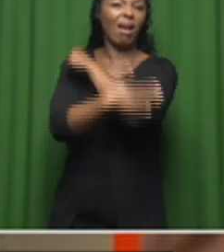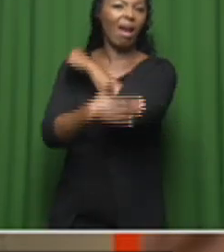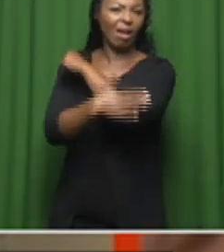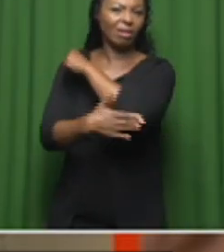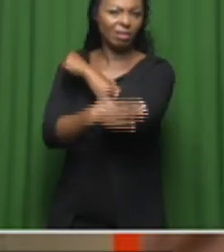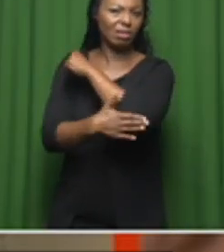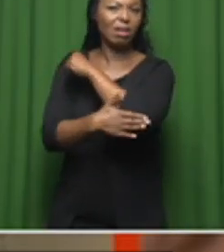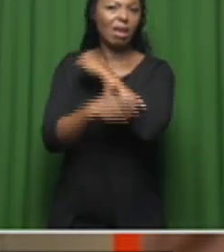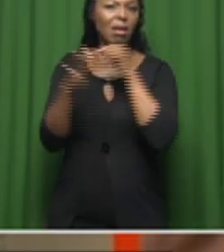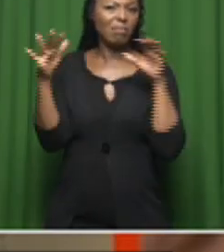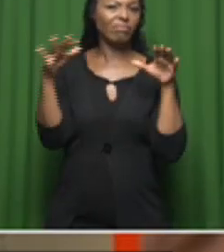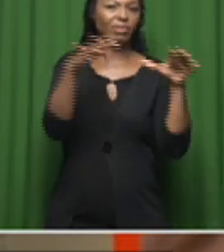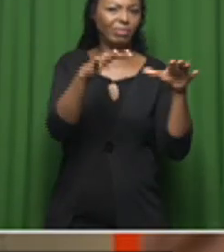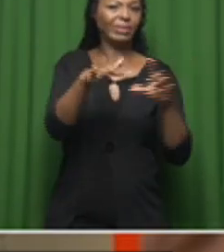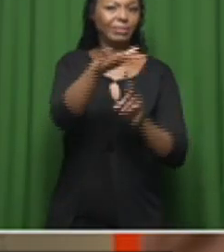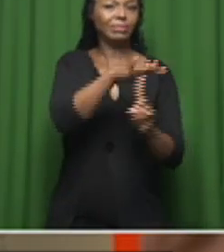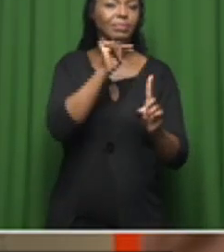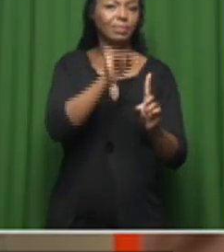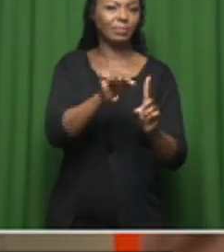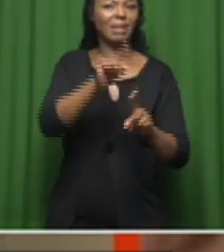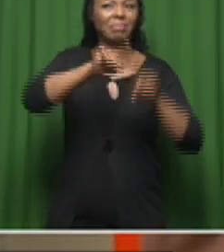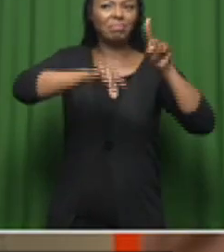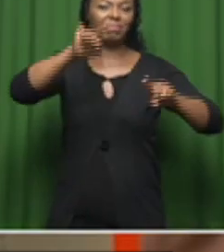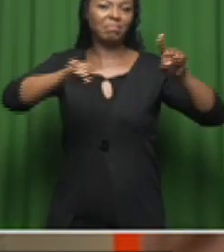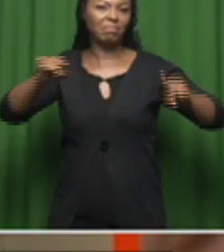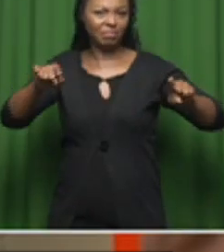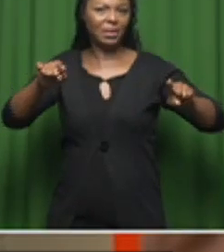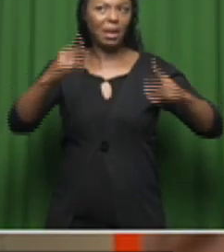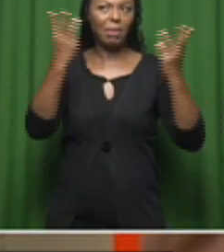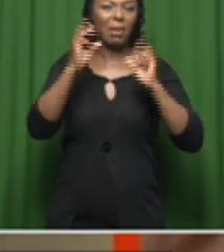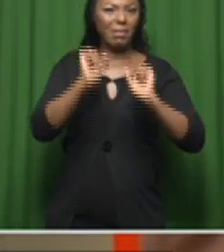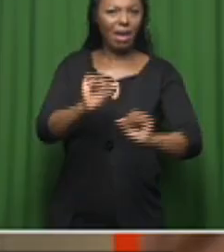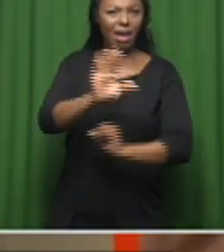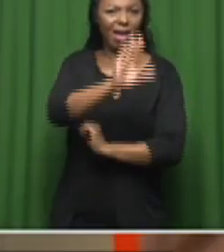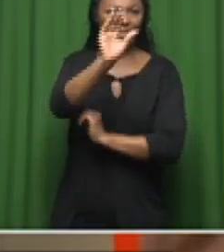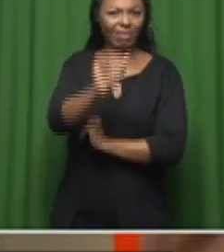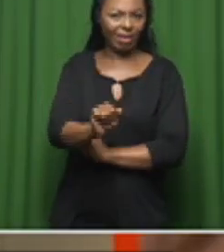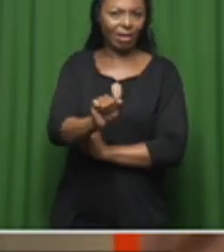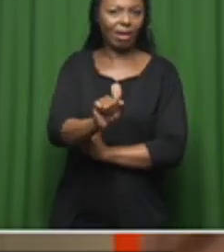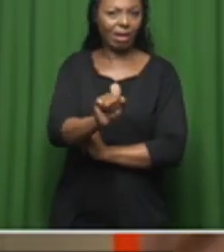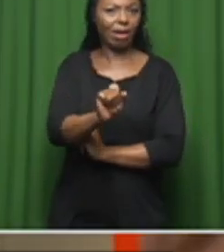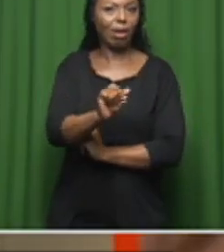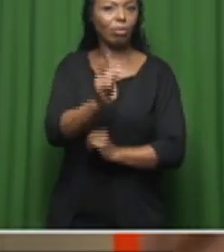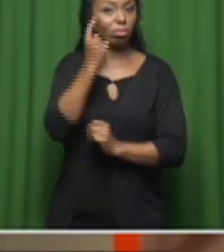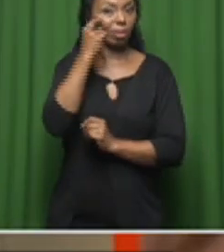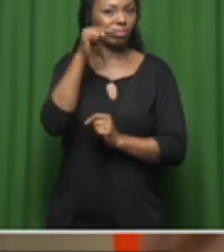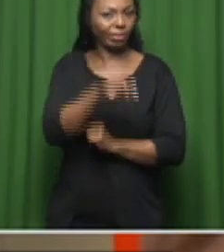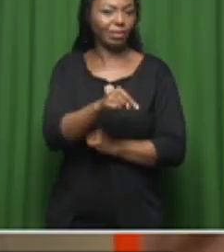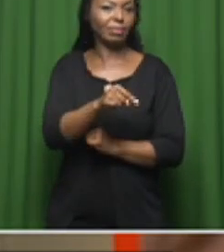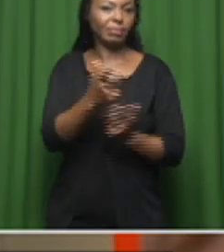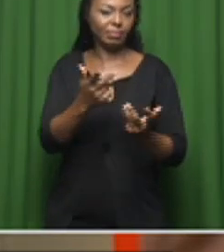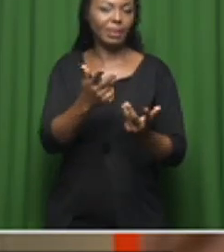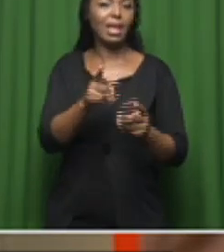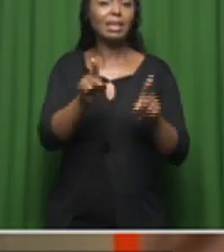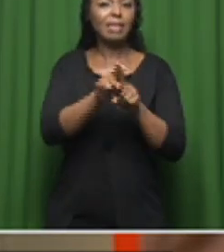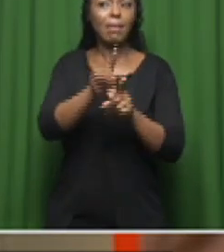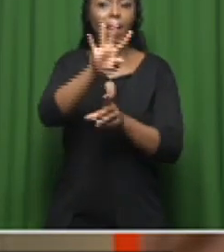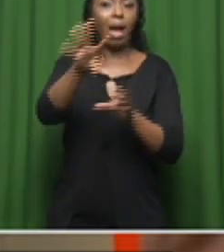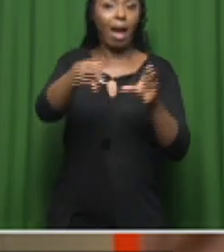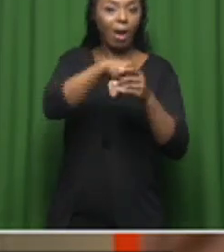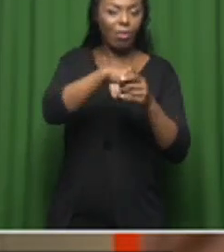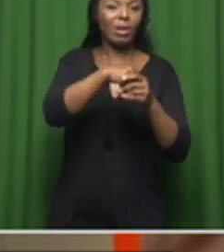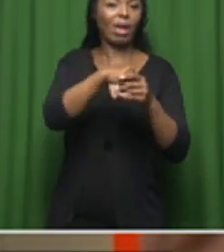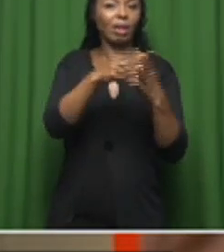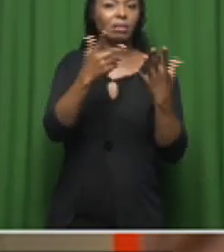gives you a taste of different African countries inside one building. Also accommodating people, it's a